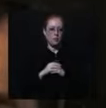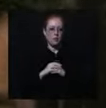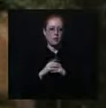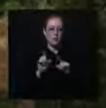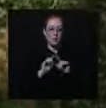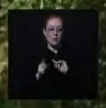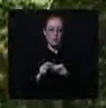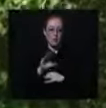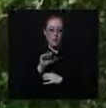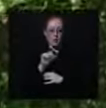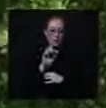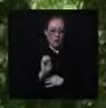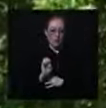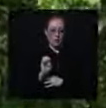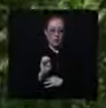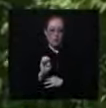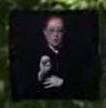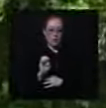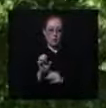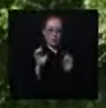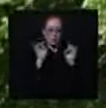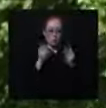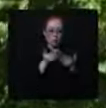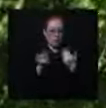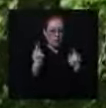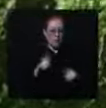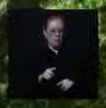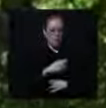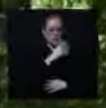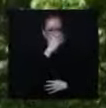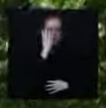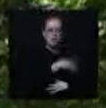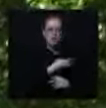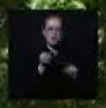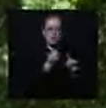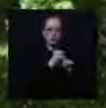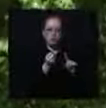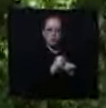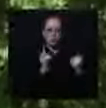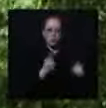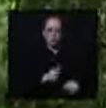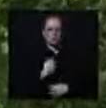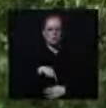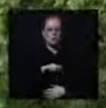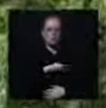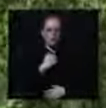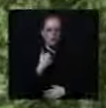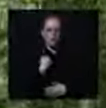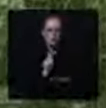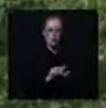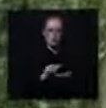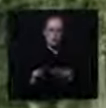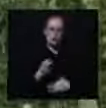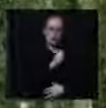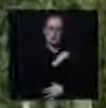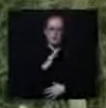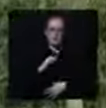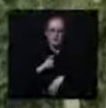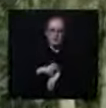those cases where atrocities have happened and abuse and neglect has occurred, we then have the resources, the staff